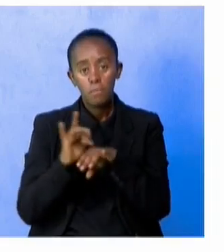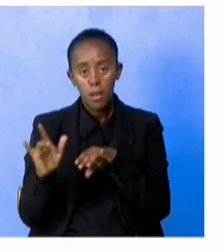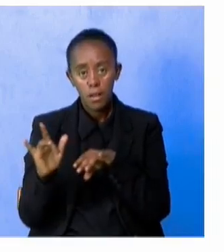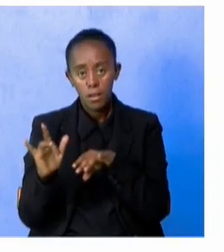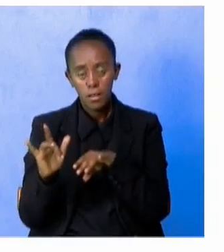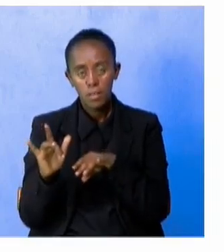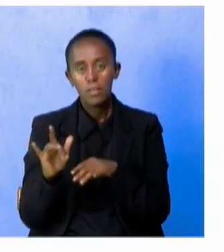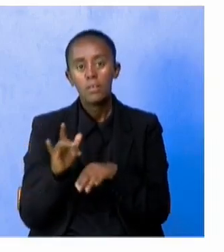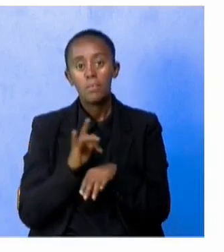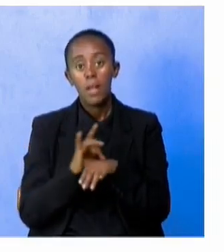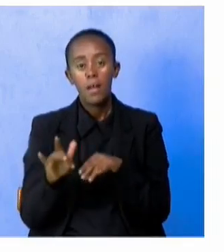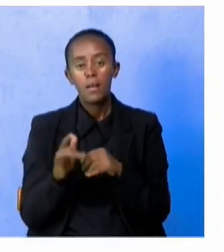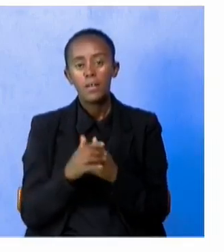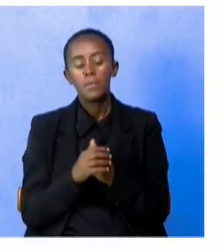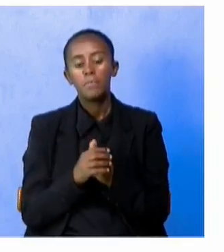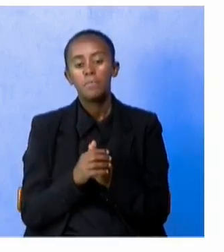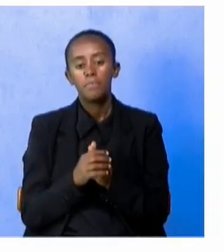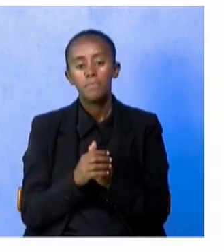visit